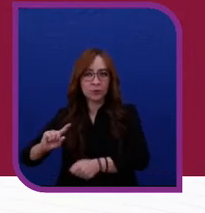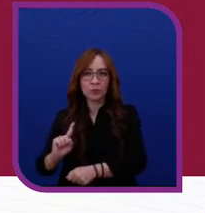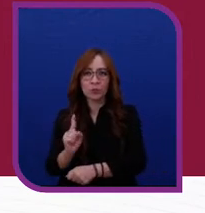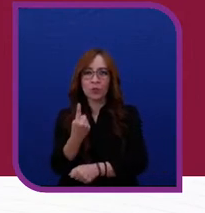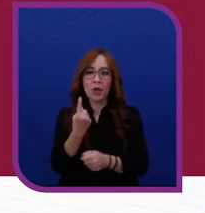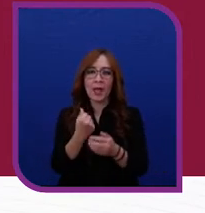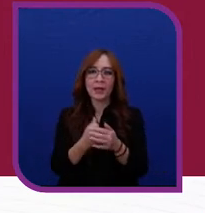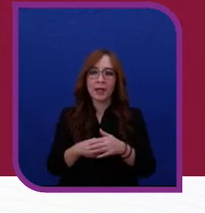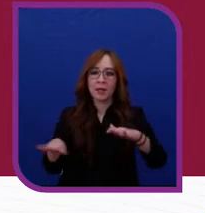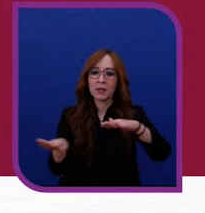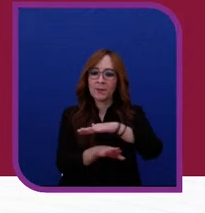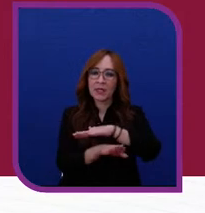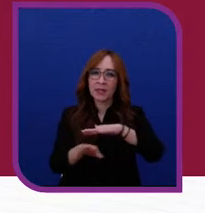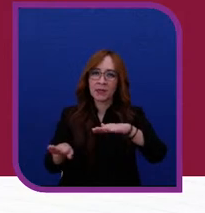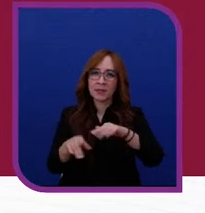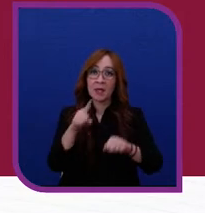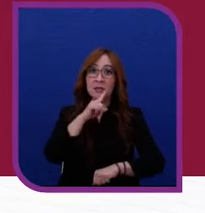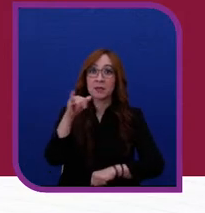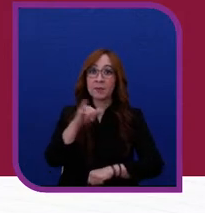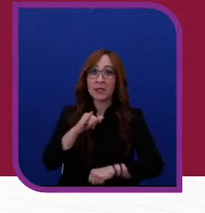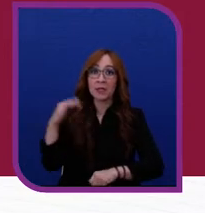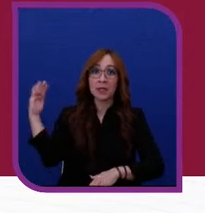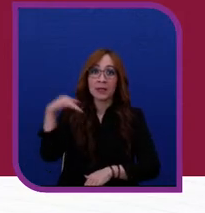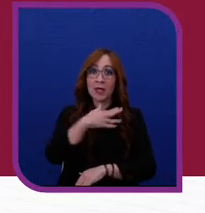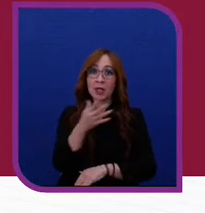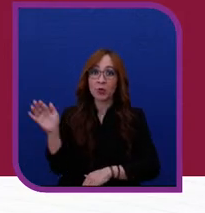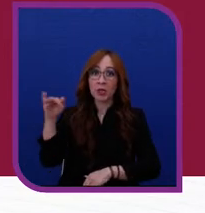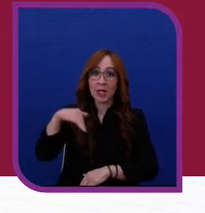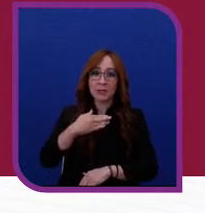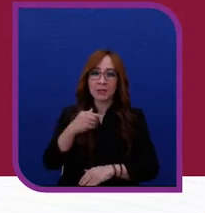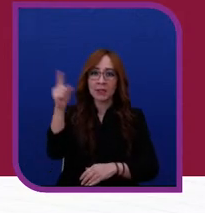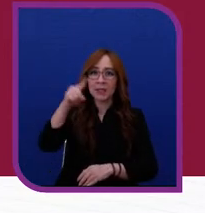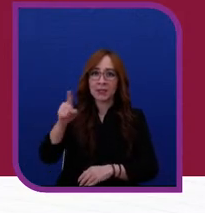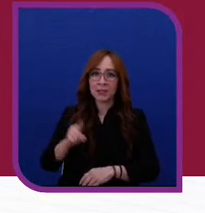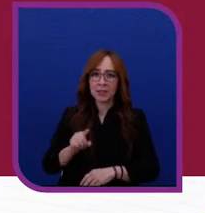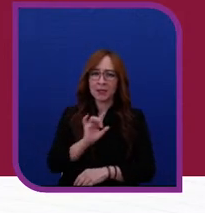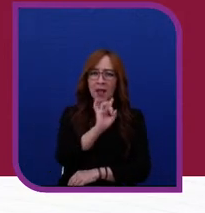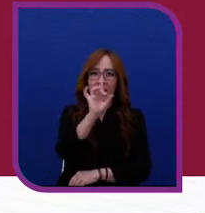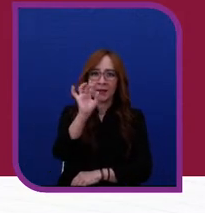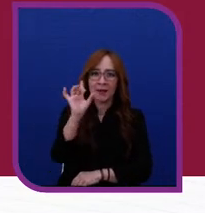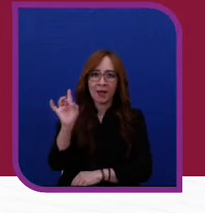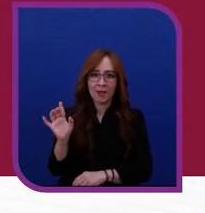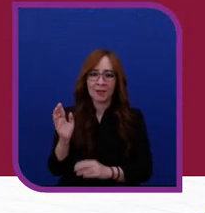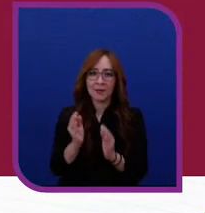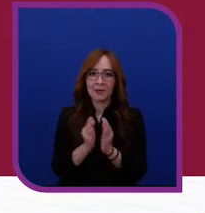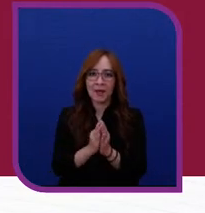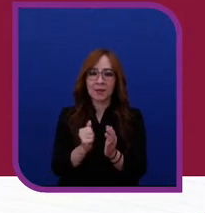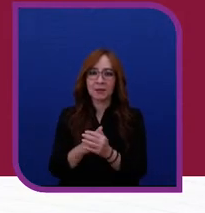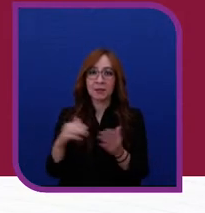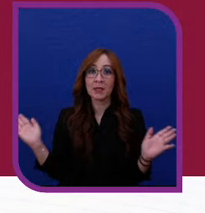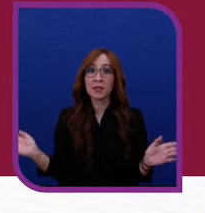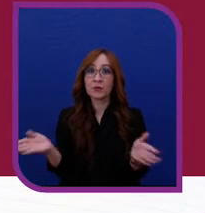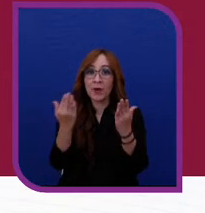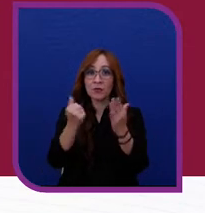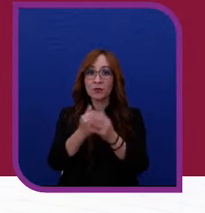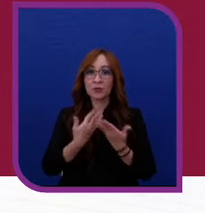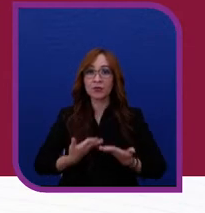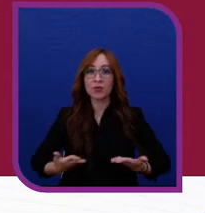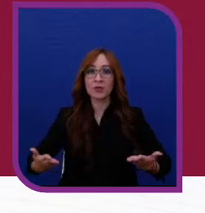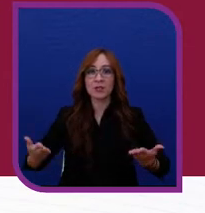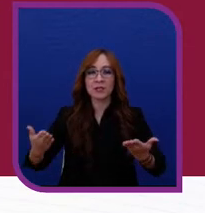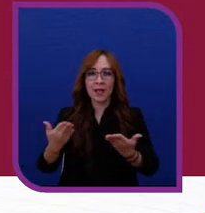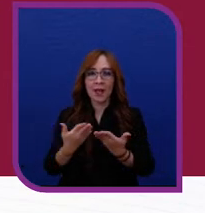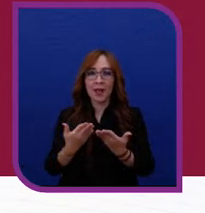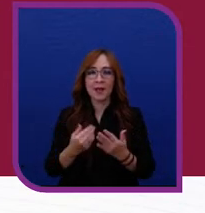live transport electricity and extra Enno sosial infrastruktur penting back to